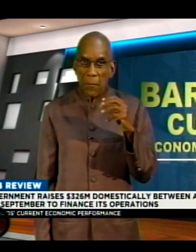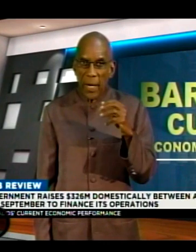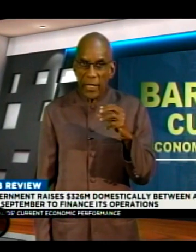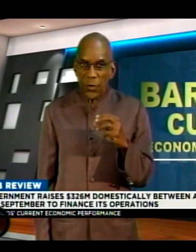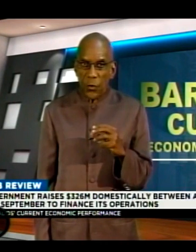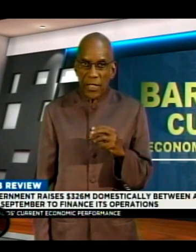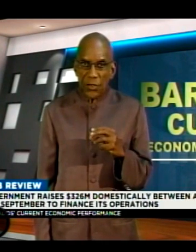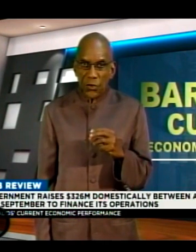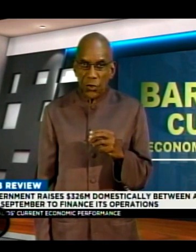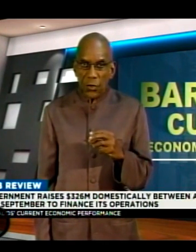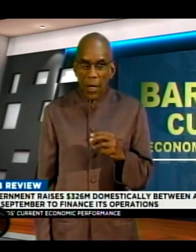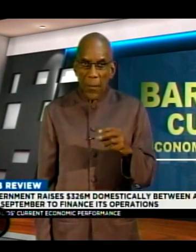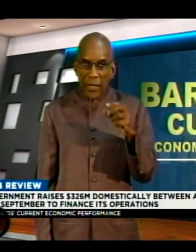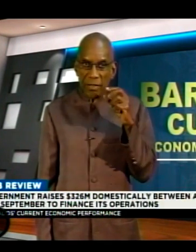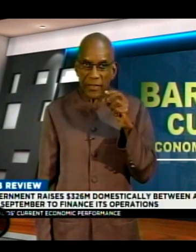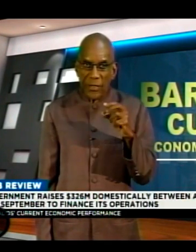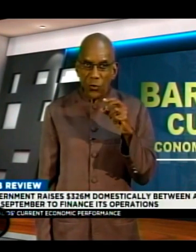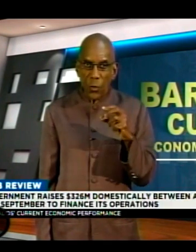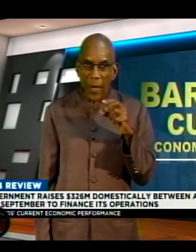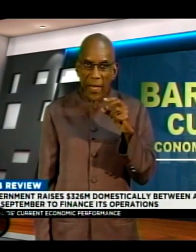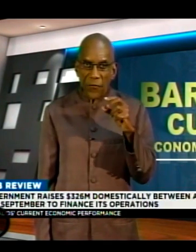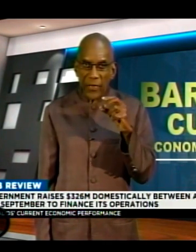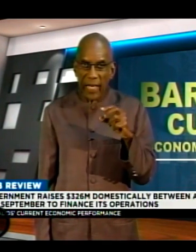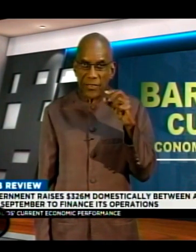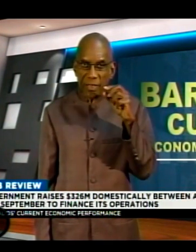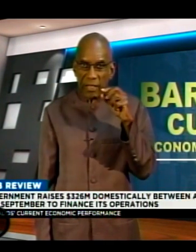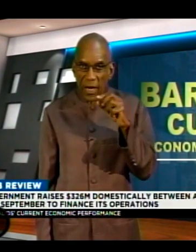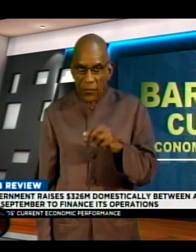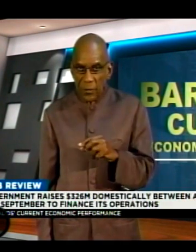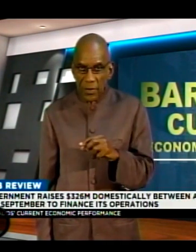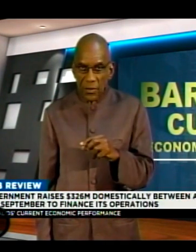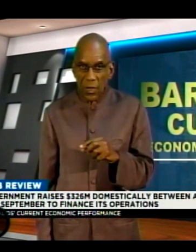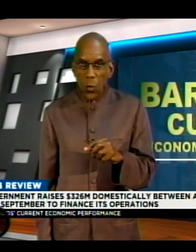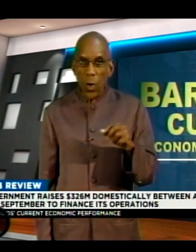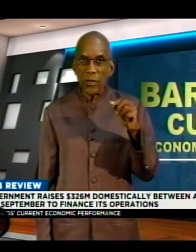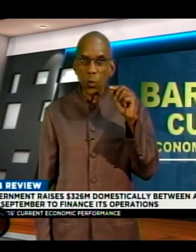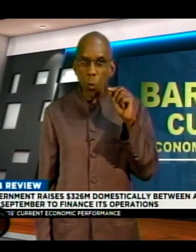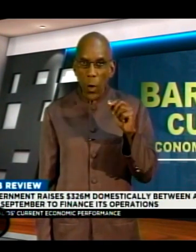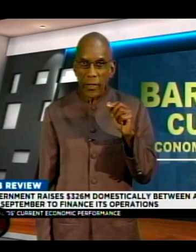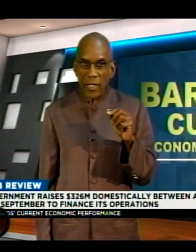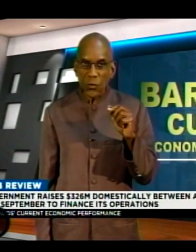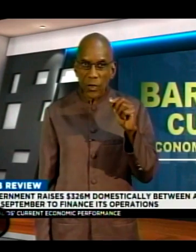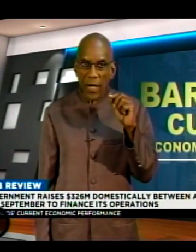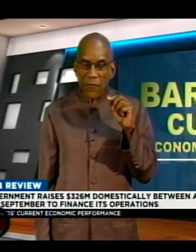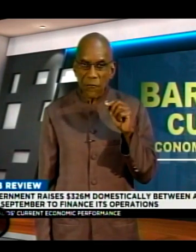resulting money creation by the central bank financing government was